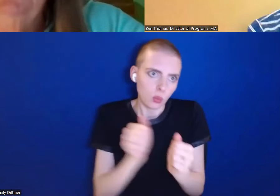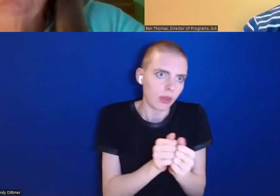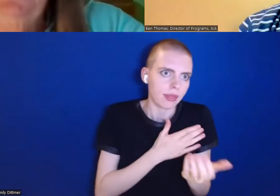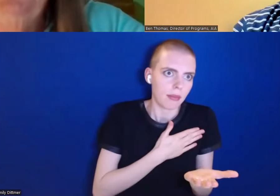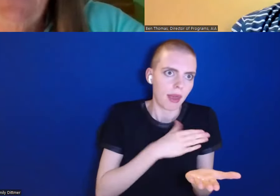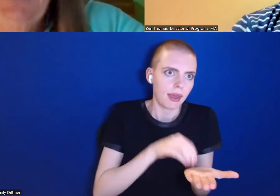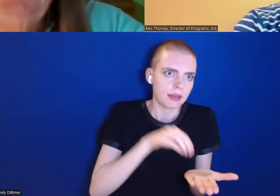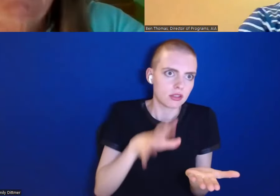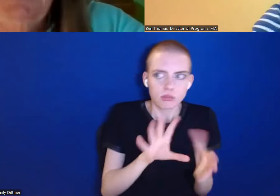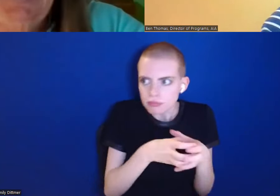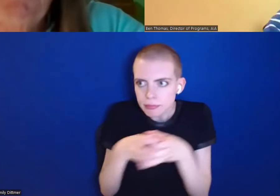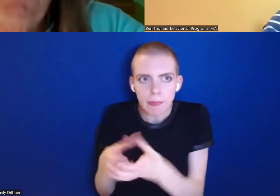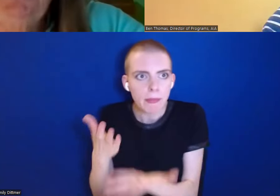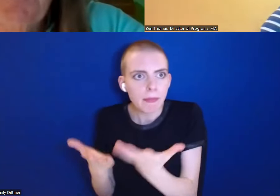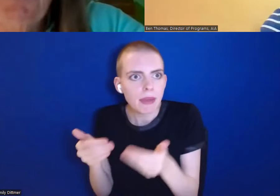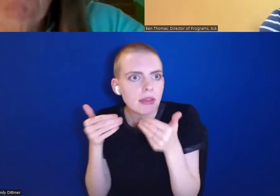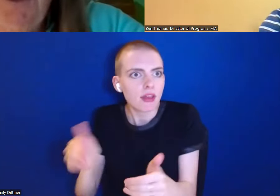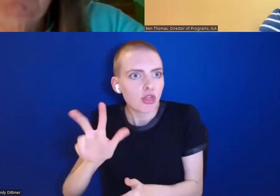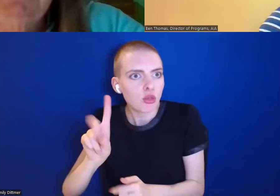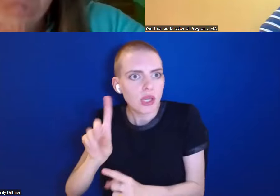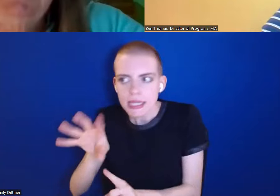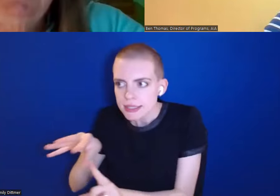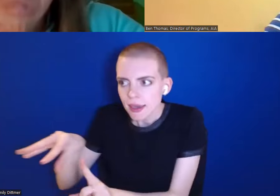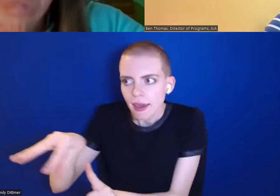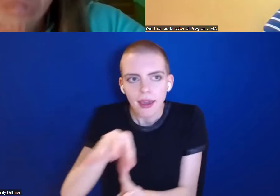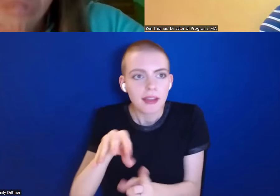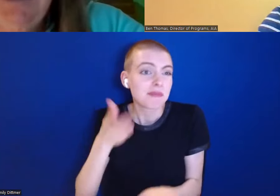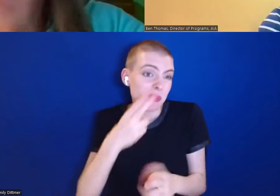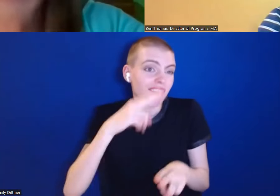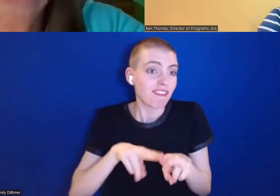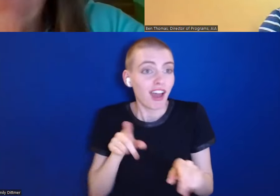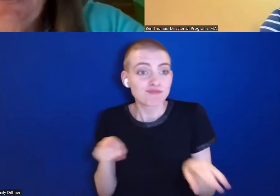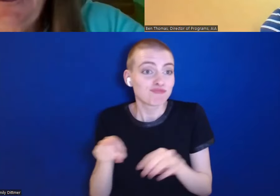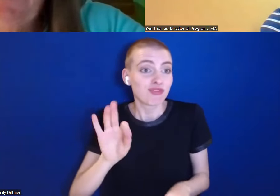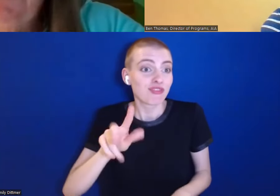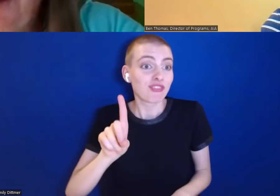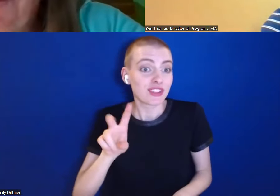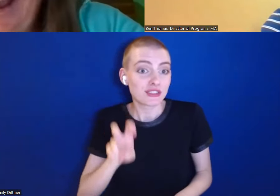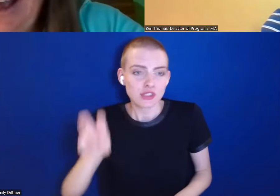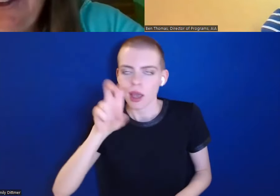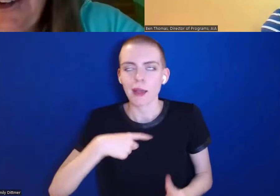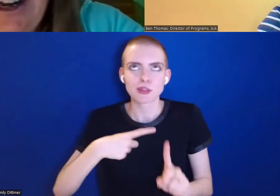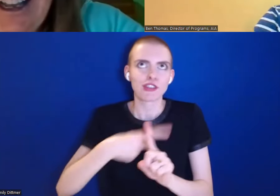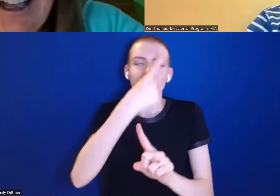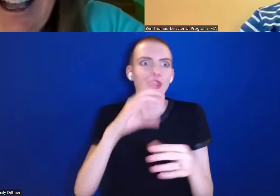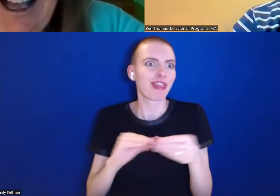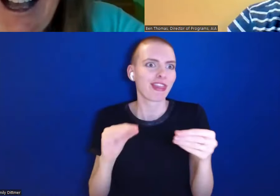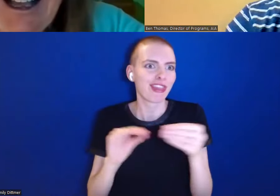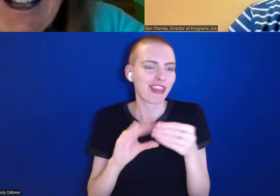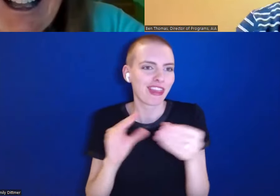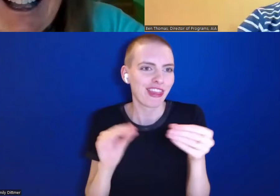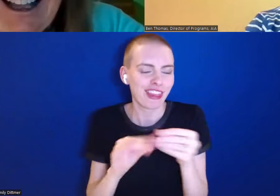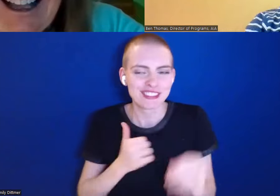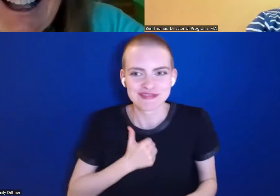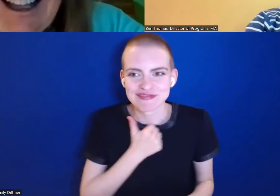do a 3D scan. We could have a field trip in the fall. I'm just talking off the top of my head, sorry.